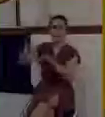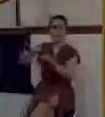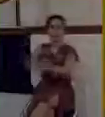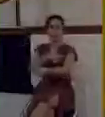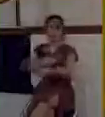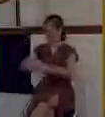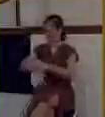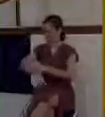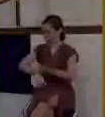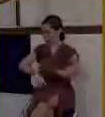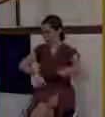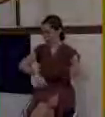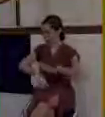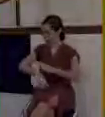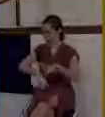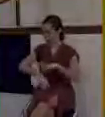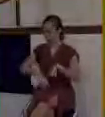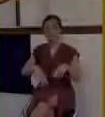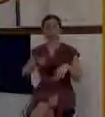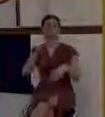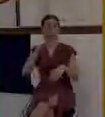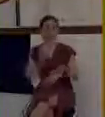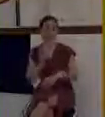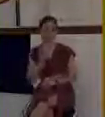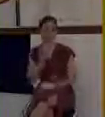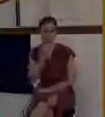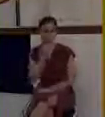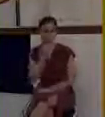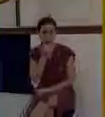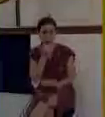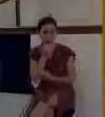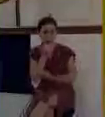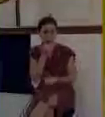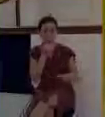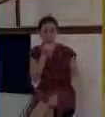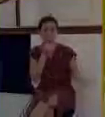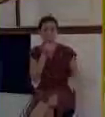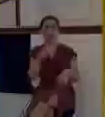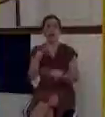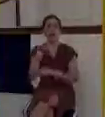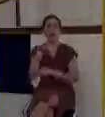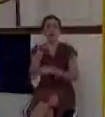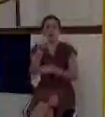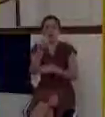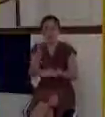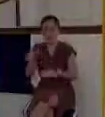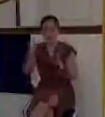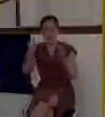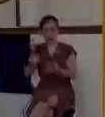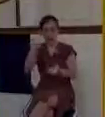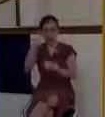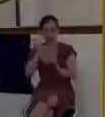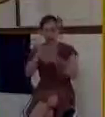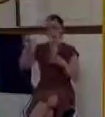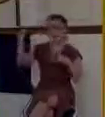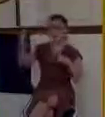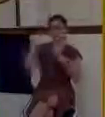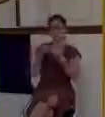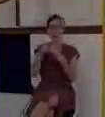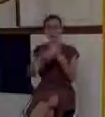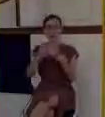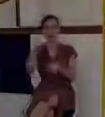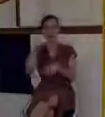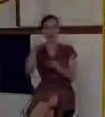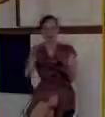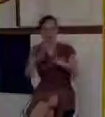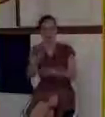is a serious error. Jesus said, I am the resurrection and the life. Whoever believes in me, though he were dead, yet shall he live. And